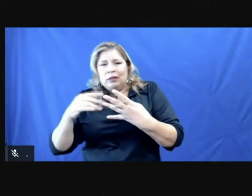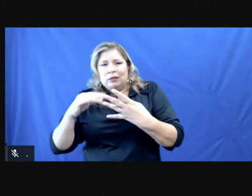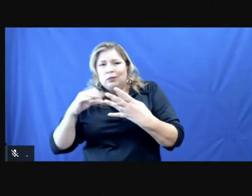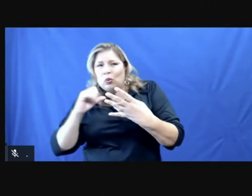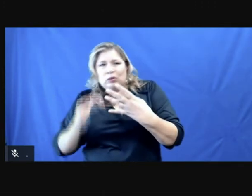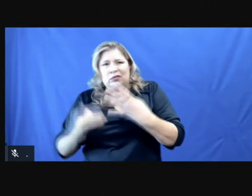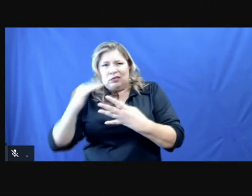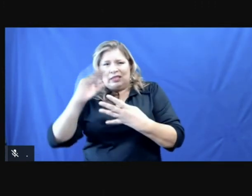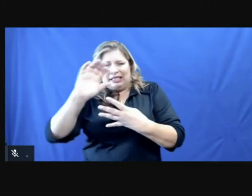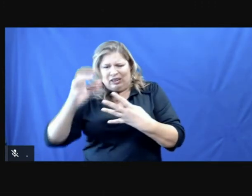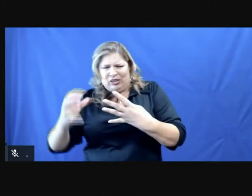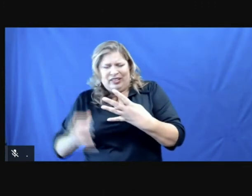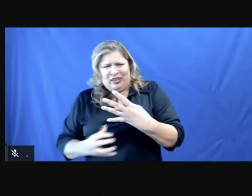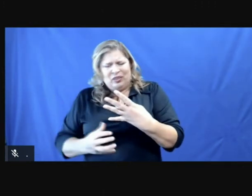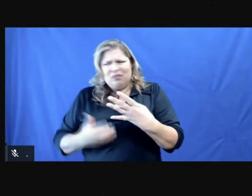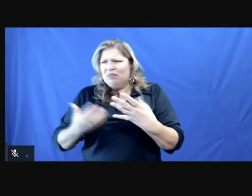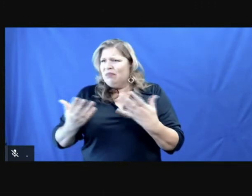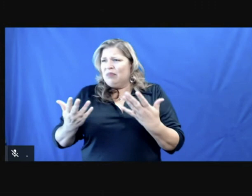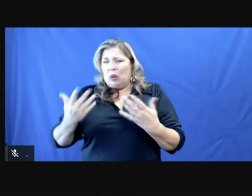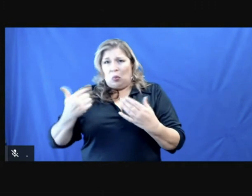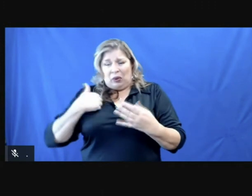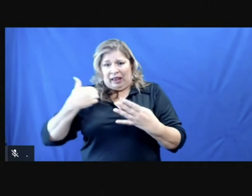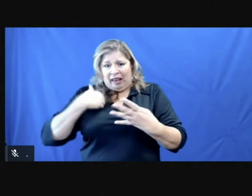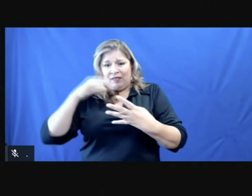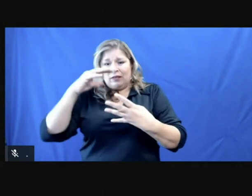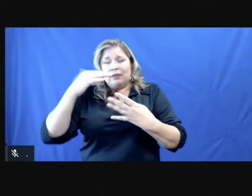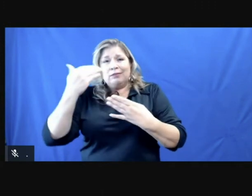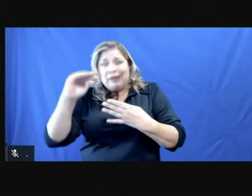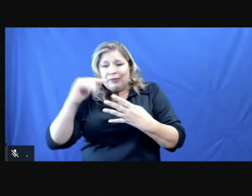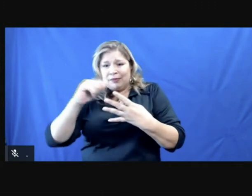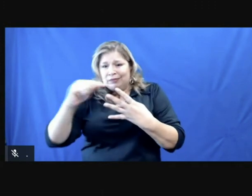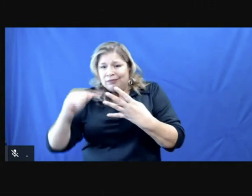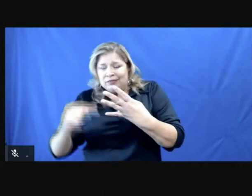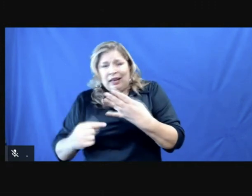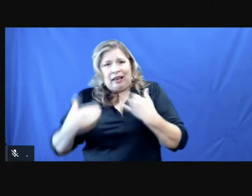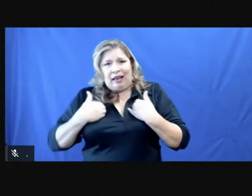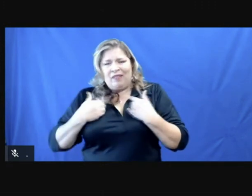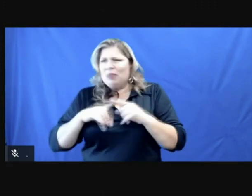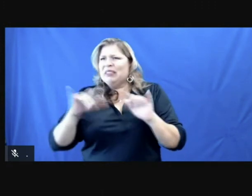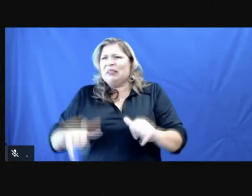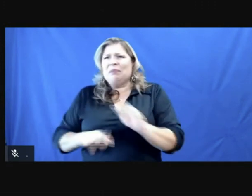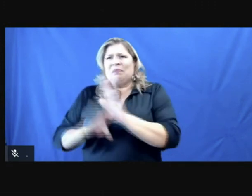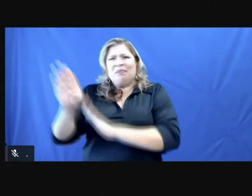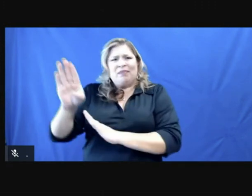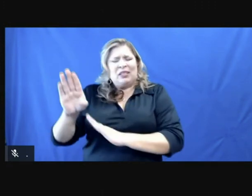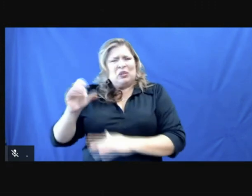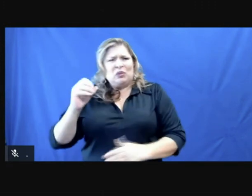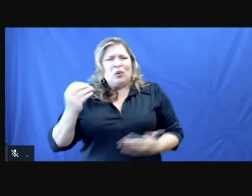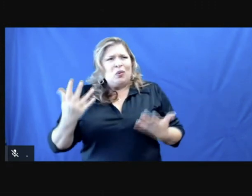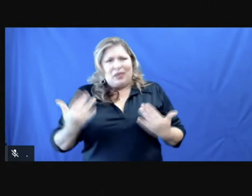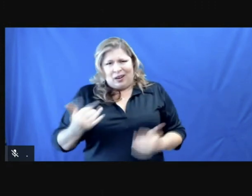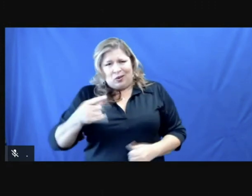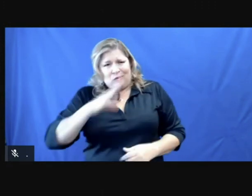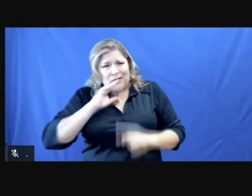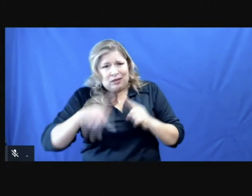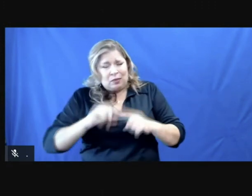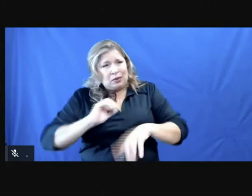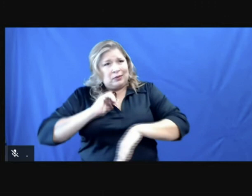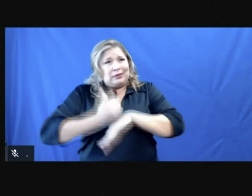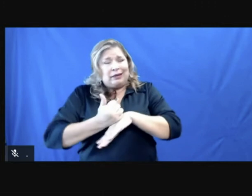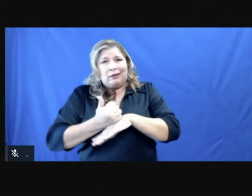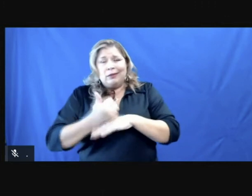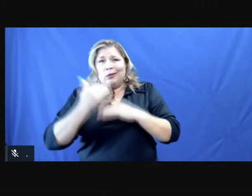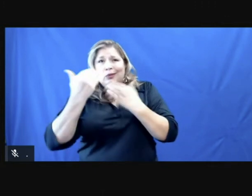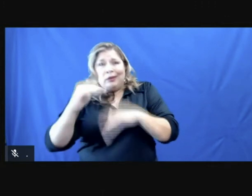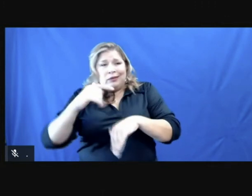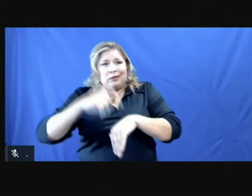curve? Is there scientific evidence that nighttime curfews like this one have proven effective in slowing the spread of COVID?